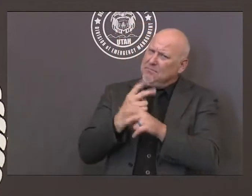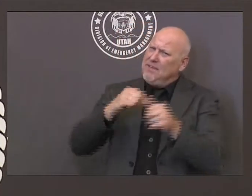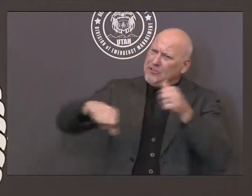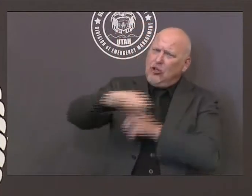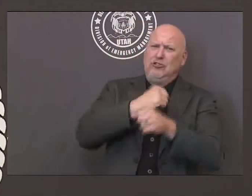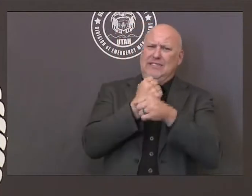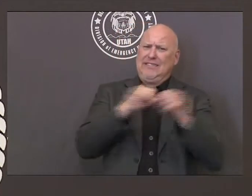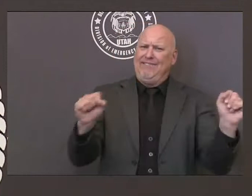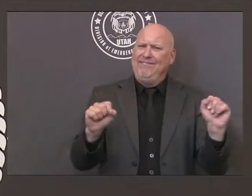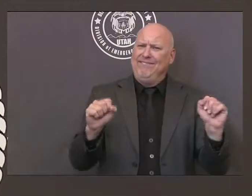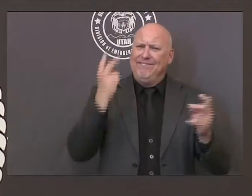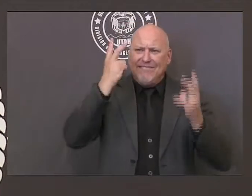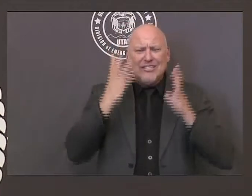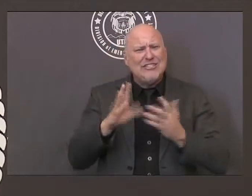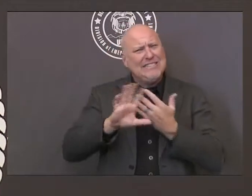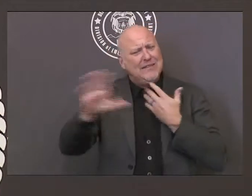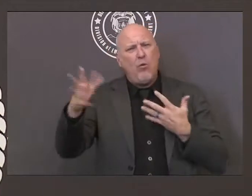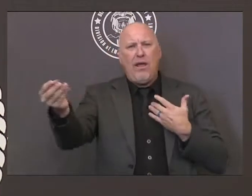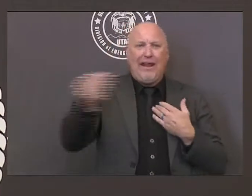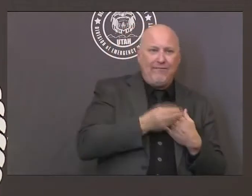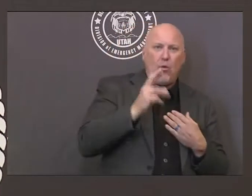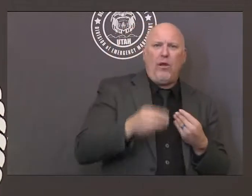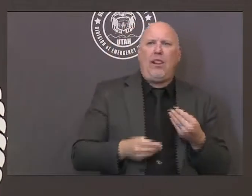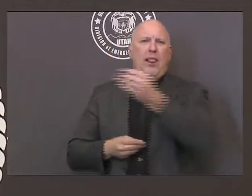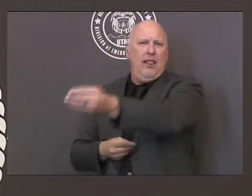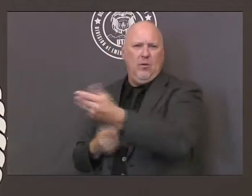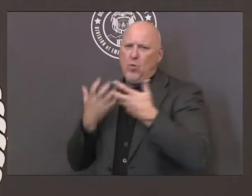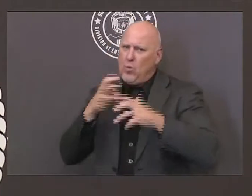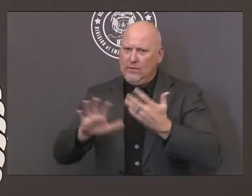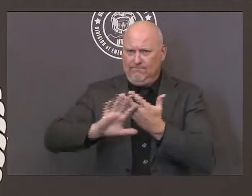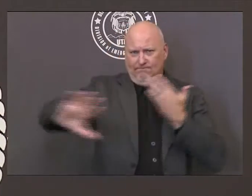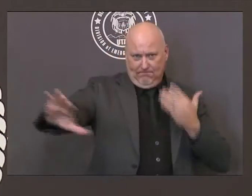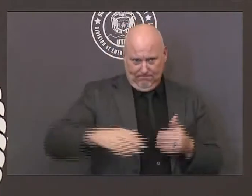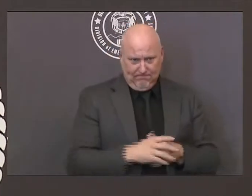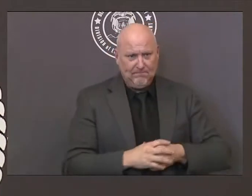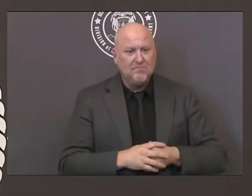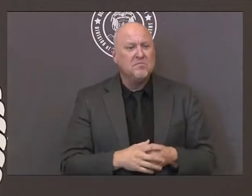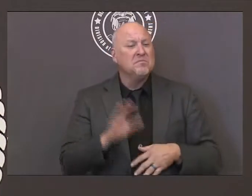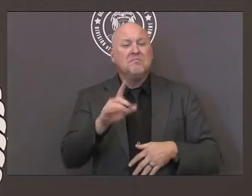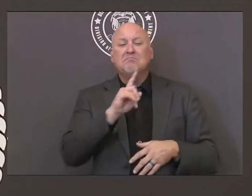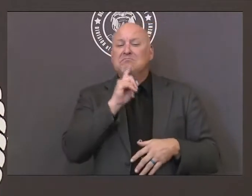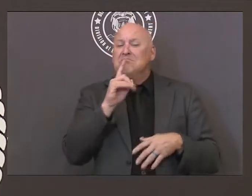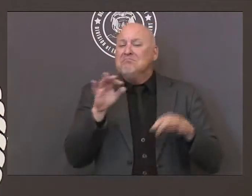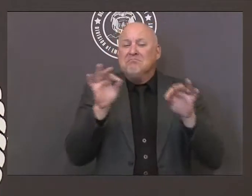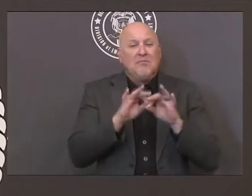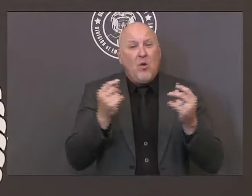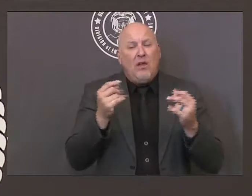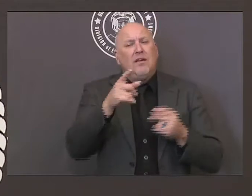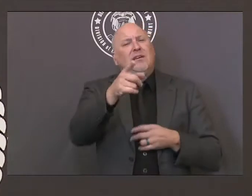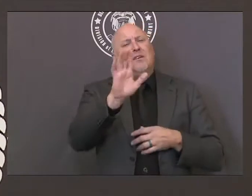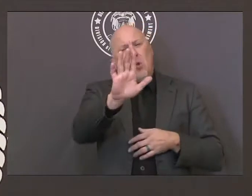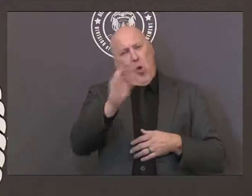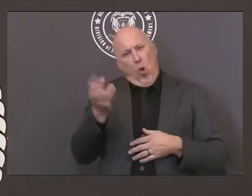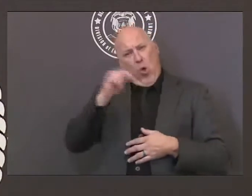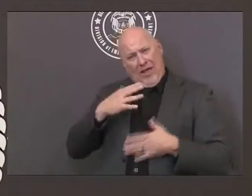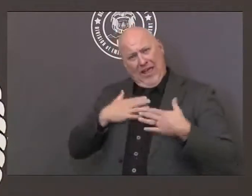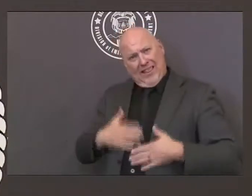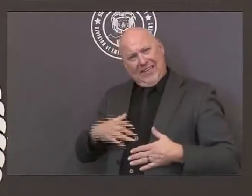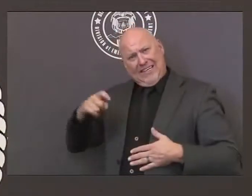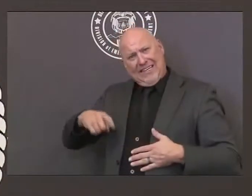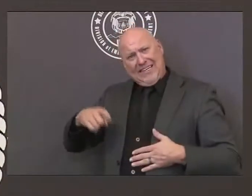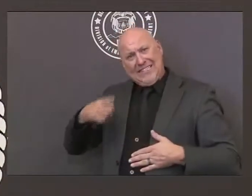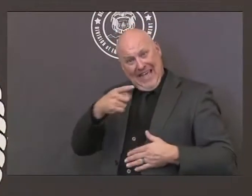here is that it's really important that you don't delay care. It's important for your health. It's important for